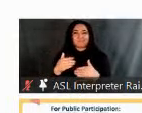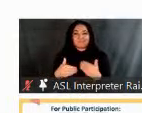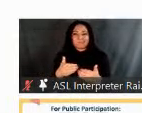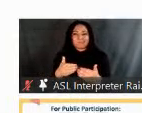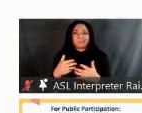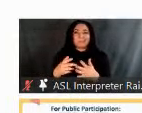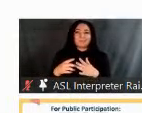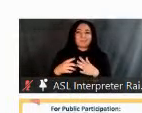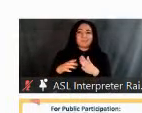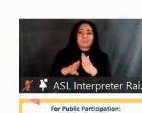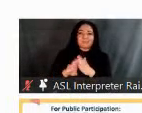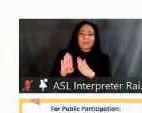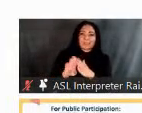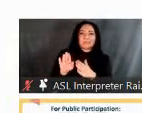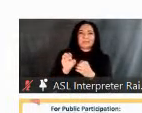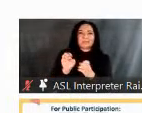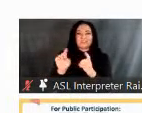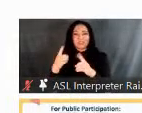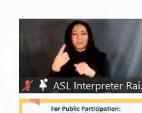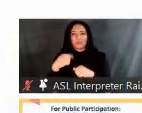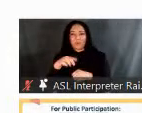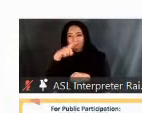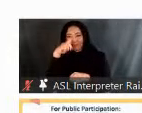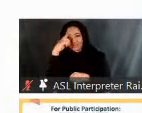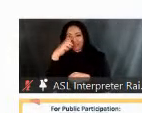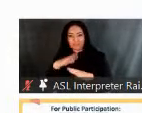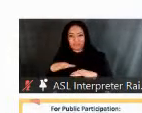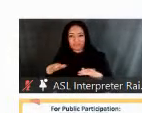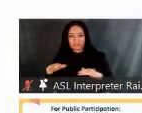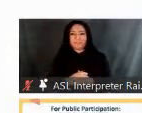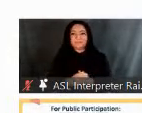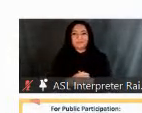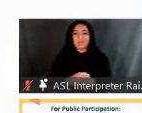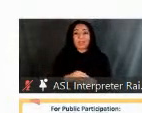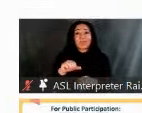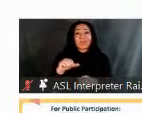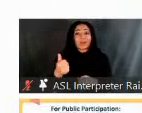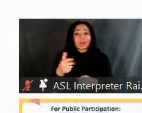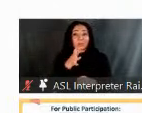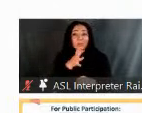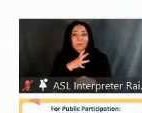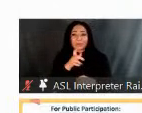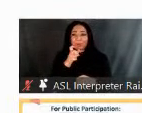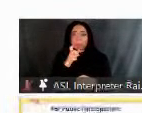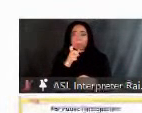of color, who were instrumental and often uncompensated in